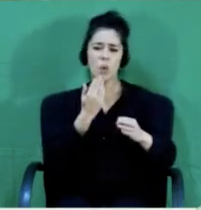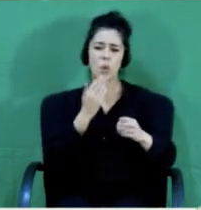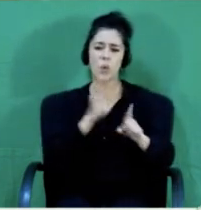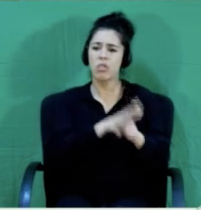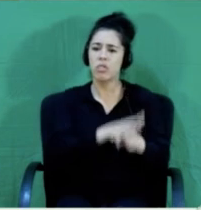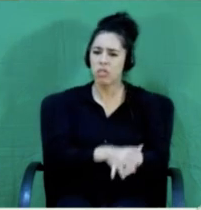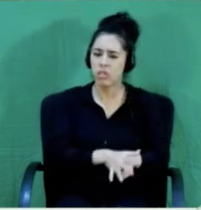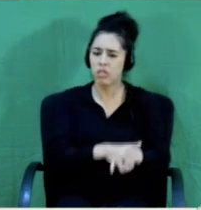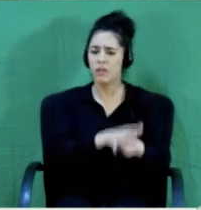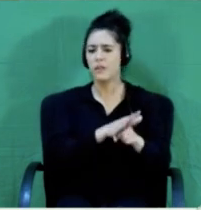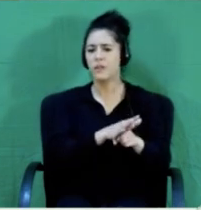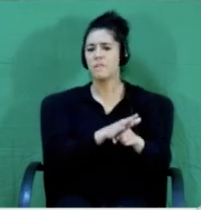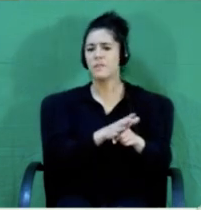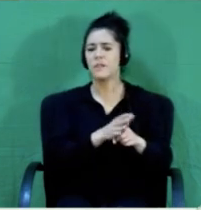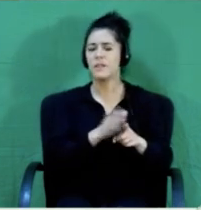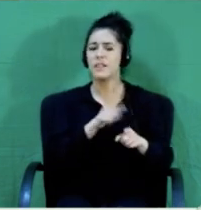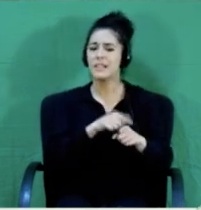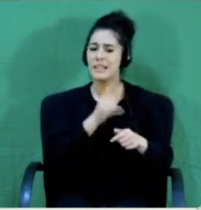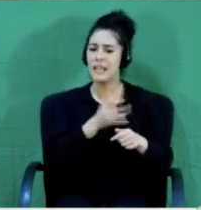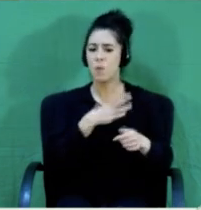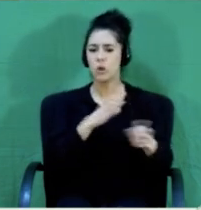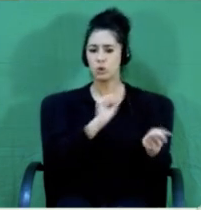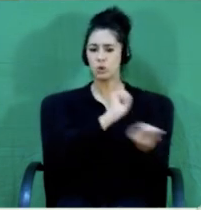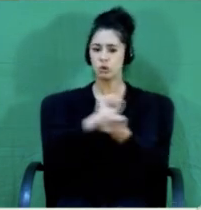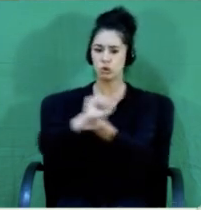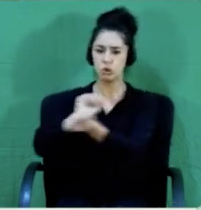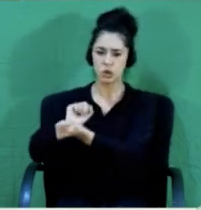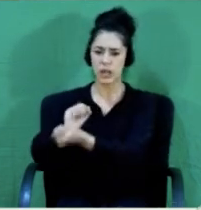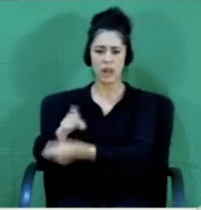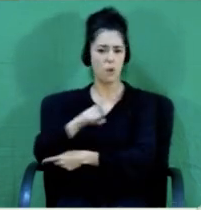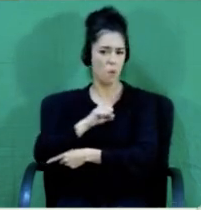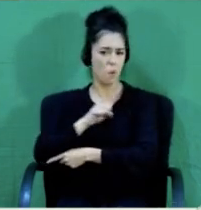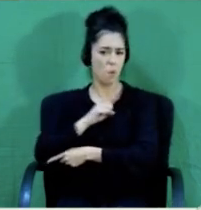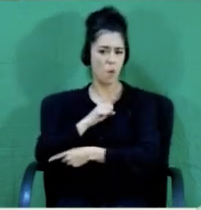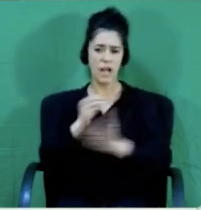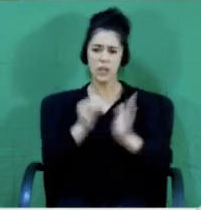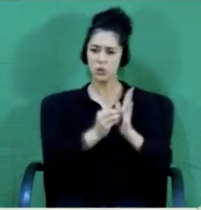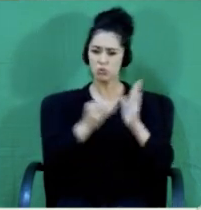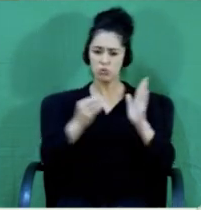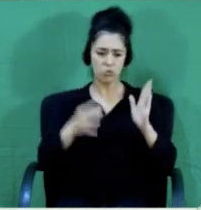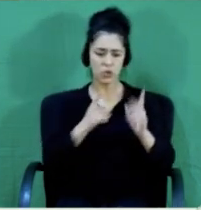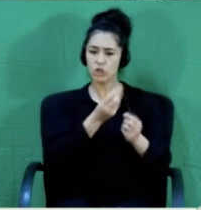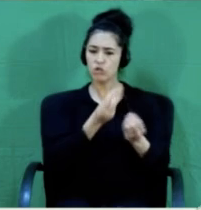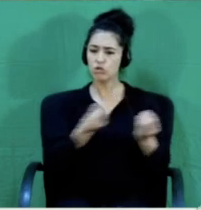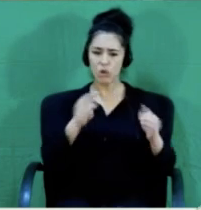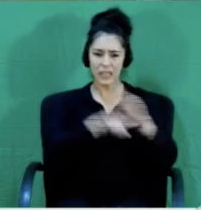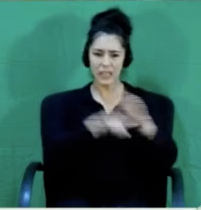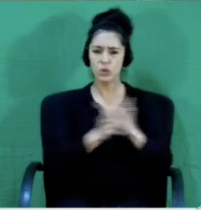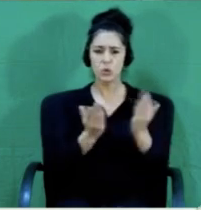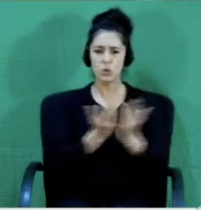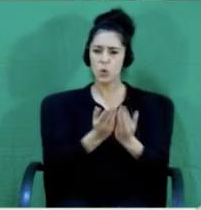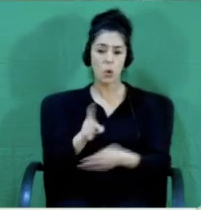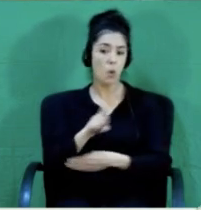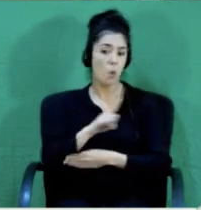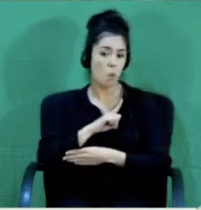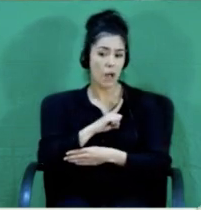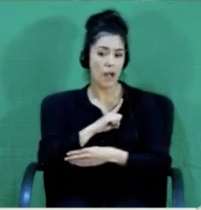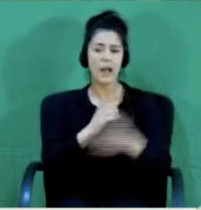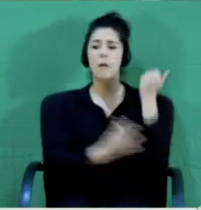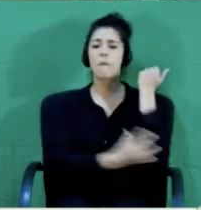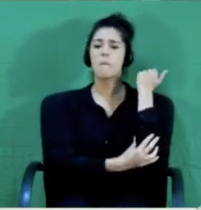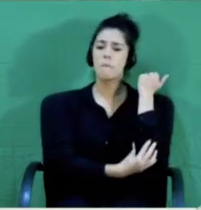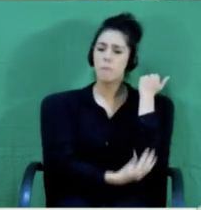does the state plan to put in jail because their children are not in school because of poverty